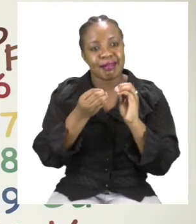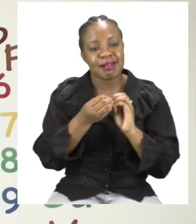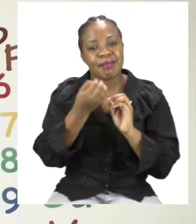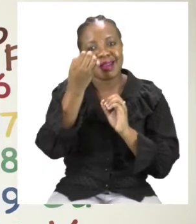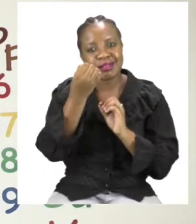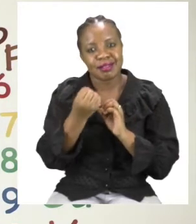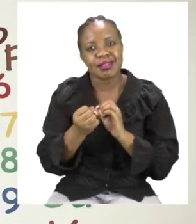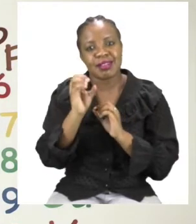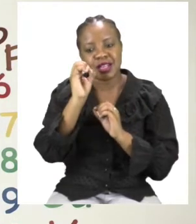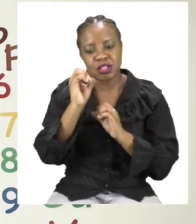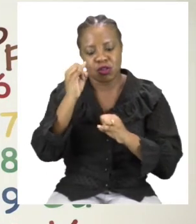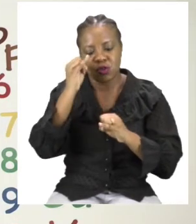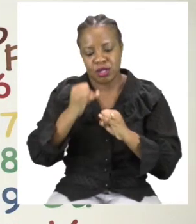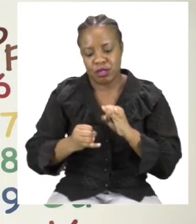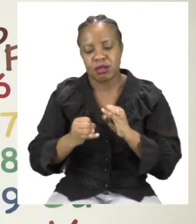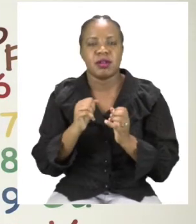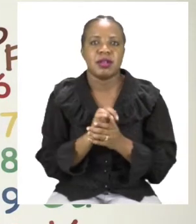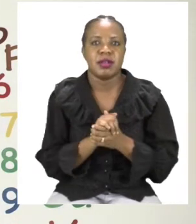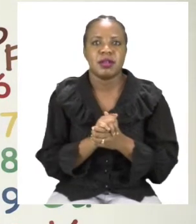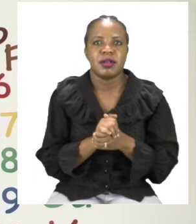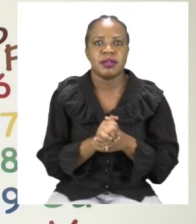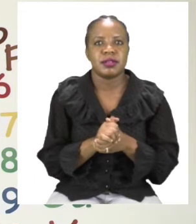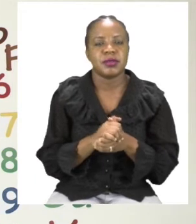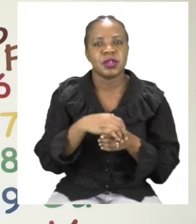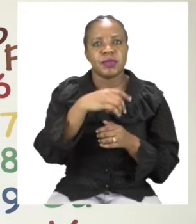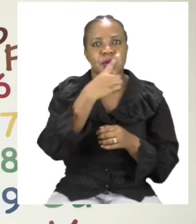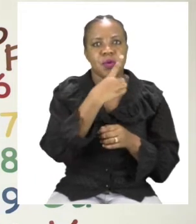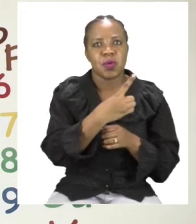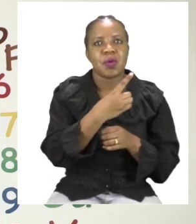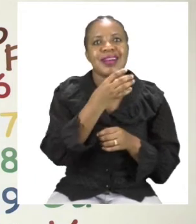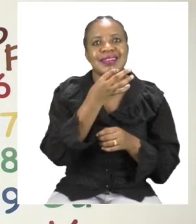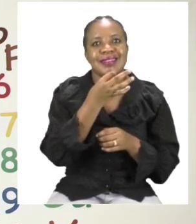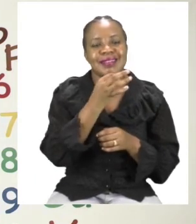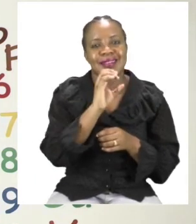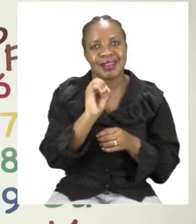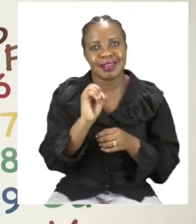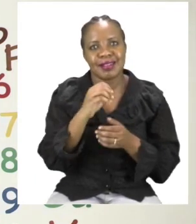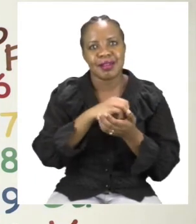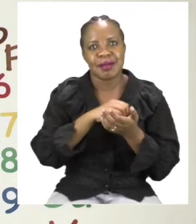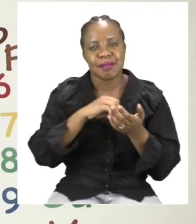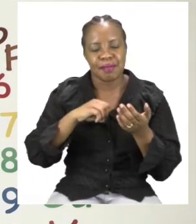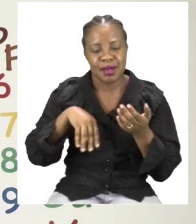190 minus 20 when we're dealing with decade numbers is